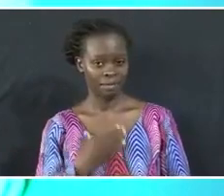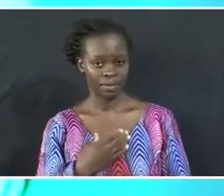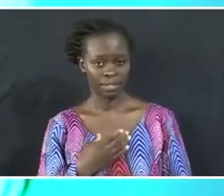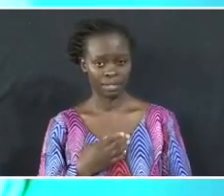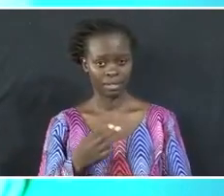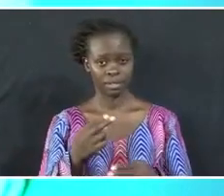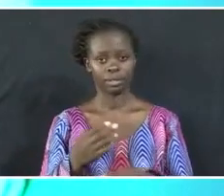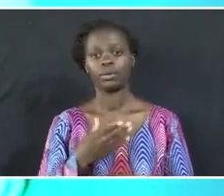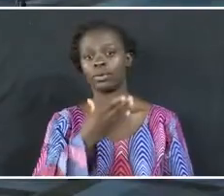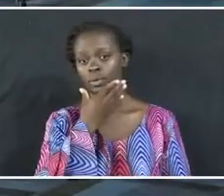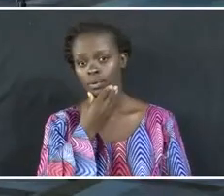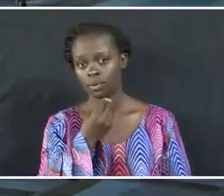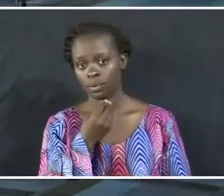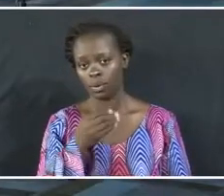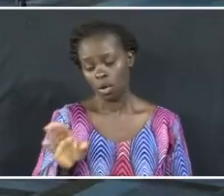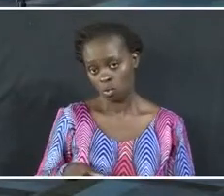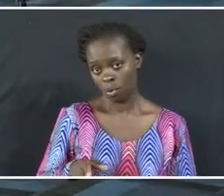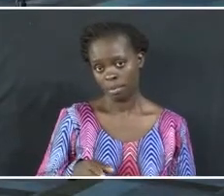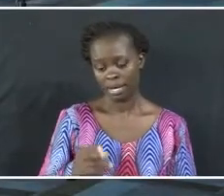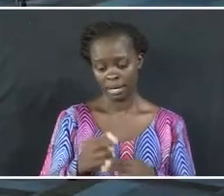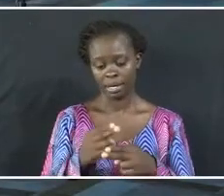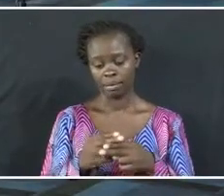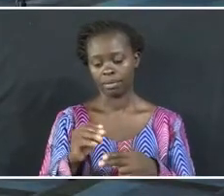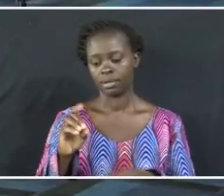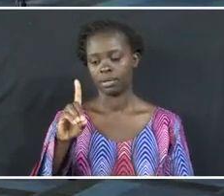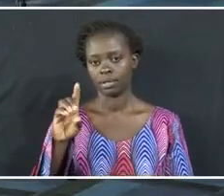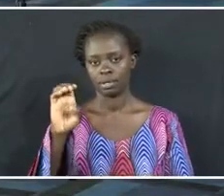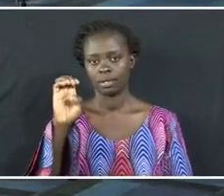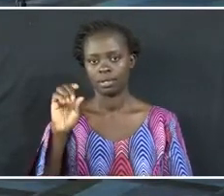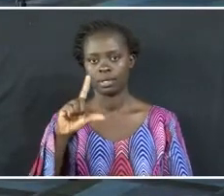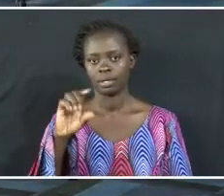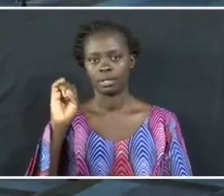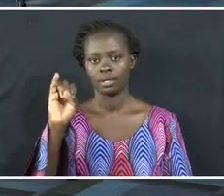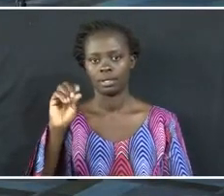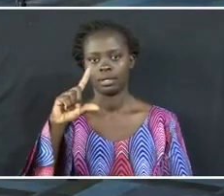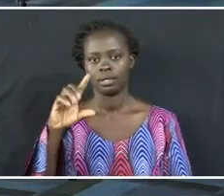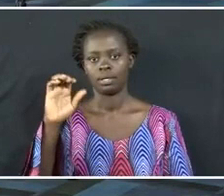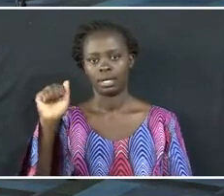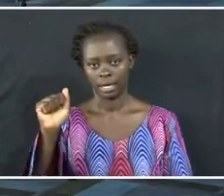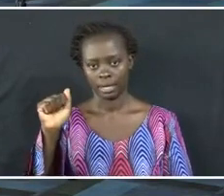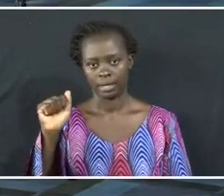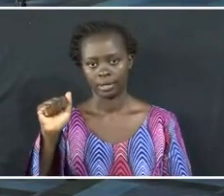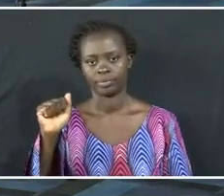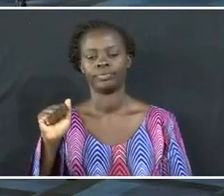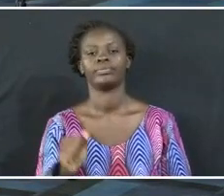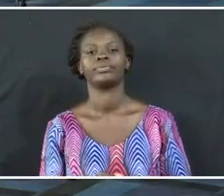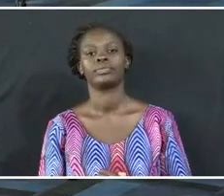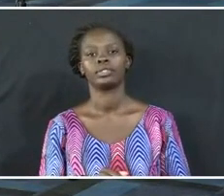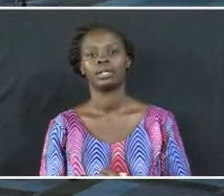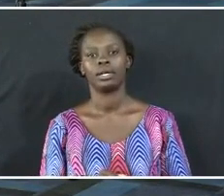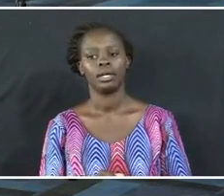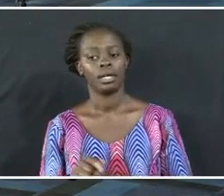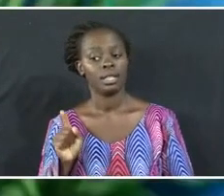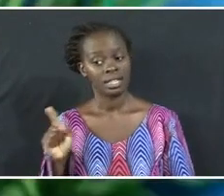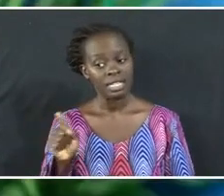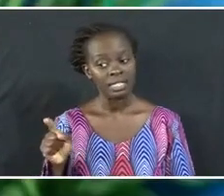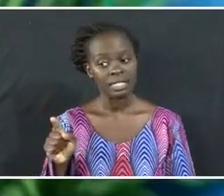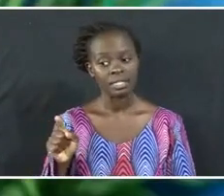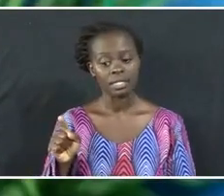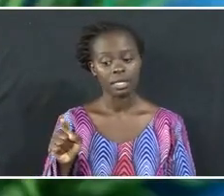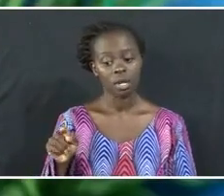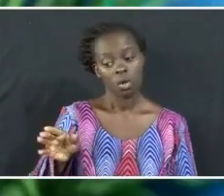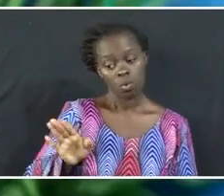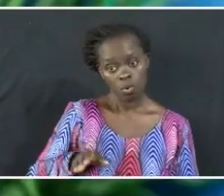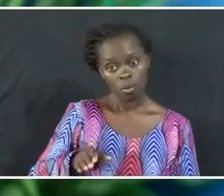this, they went to see Delilah. "We'll give you lots of money if you find out the secret of